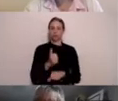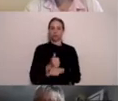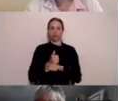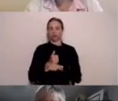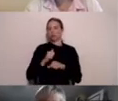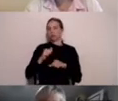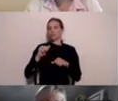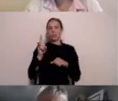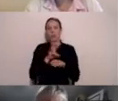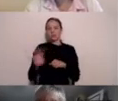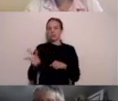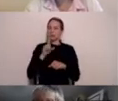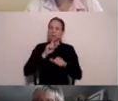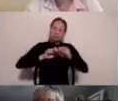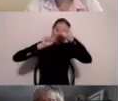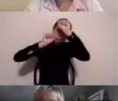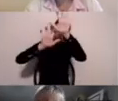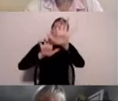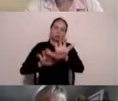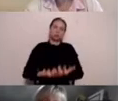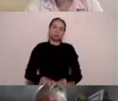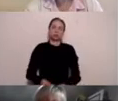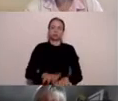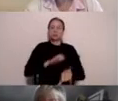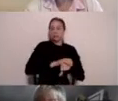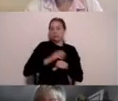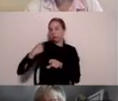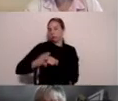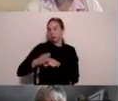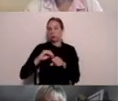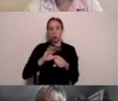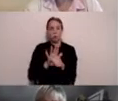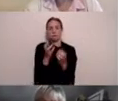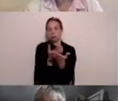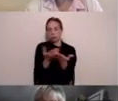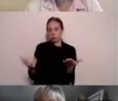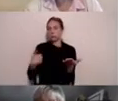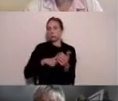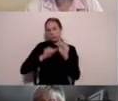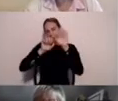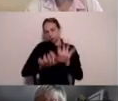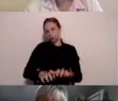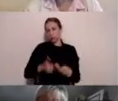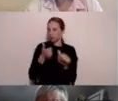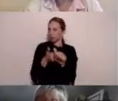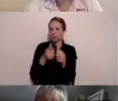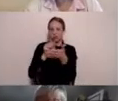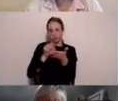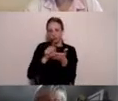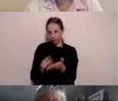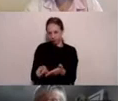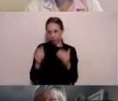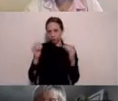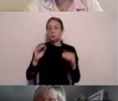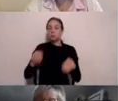COVID-related resources, both in English and Spanish, and these are continually updated weekly. We provide technical assistance to family leaders